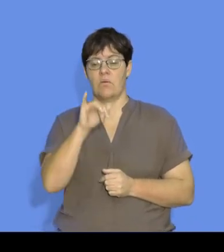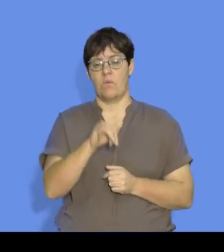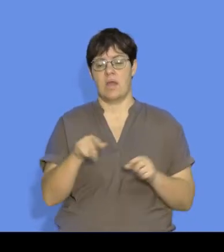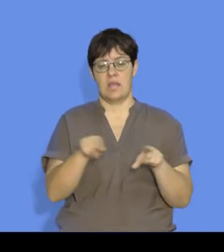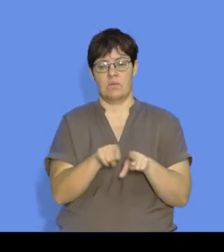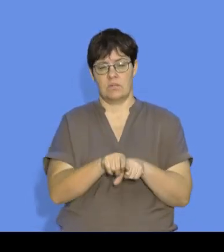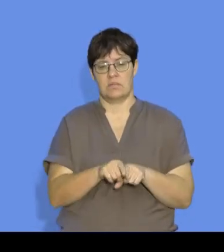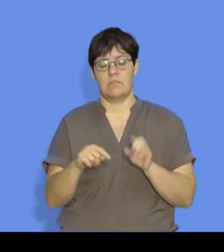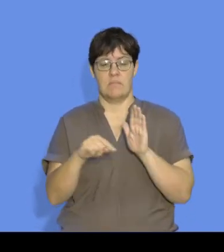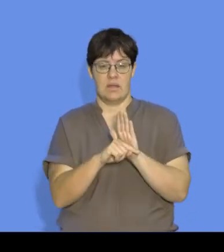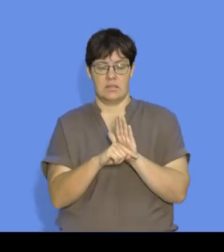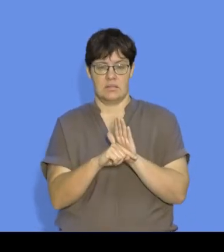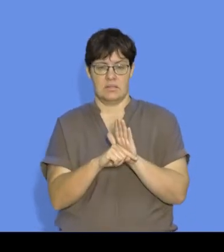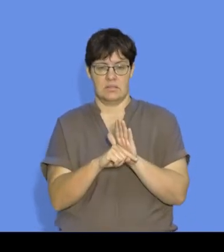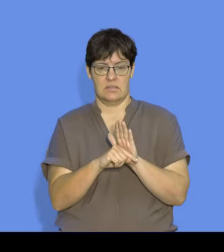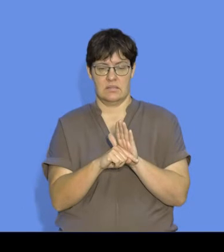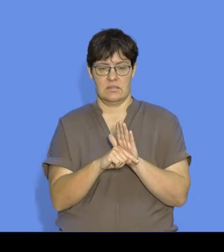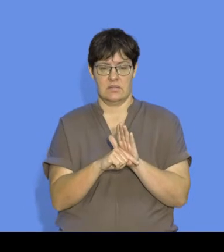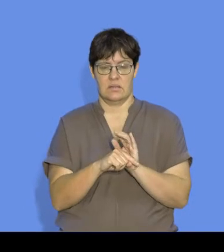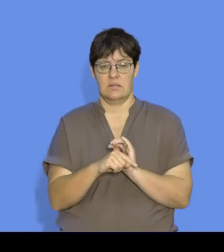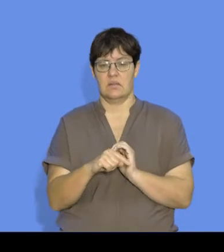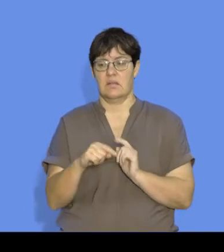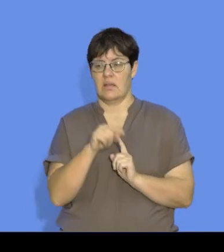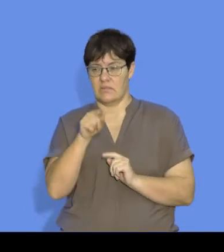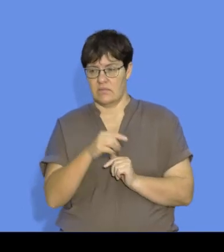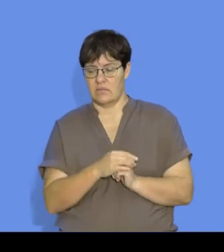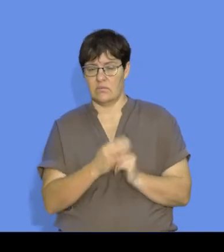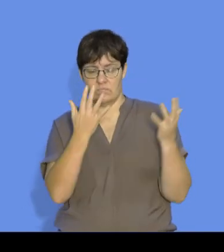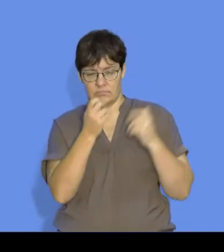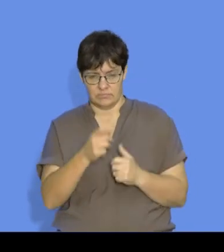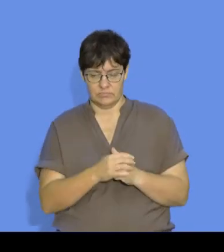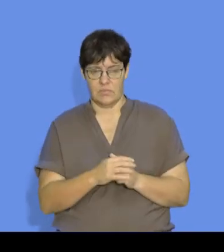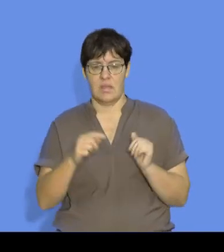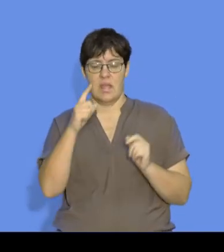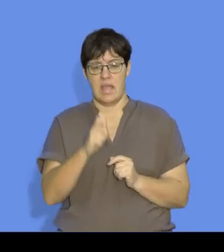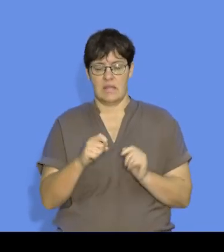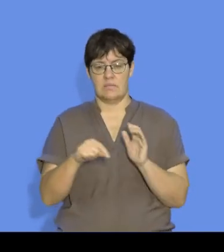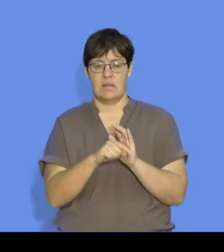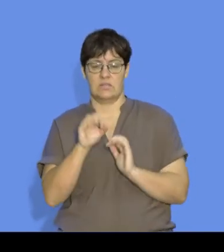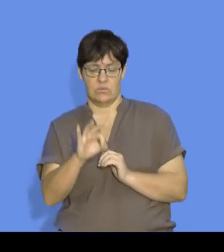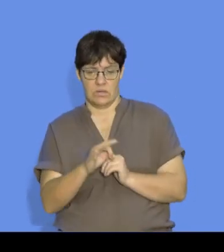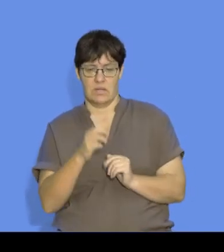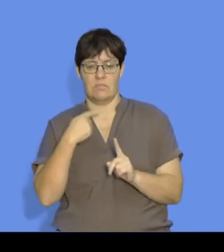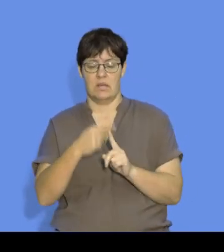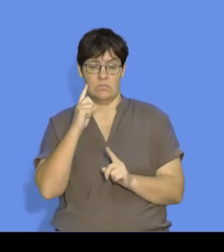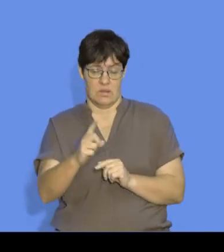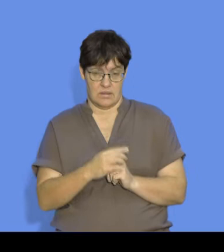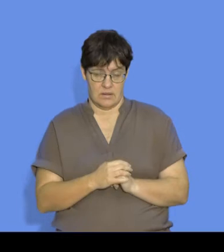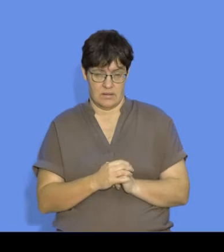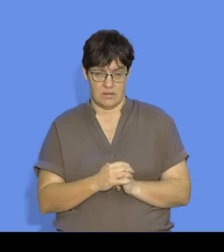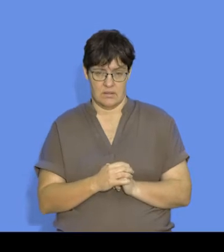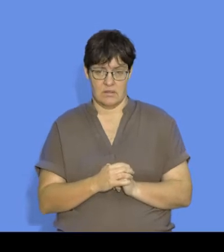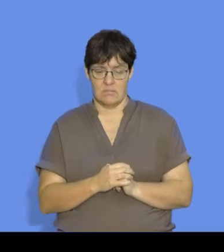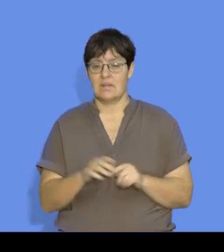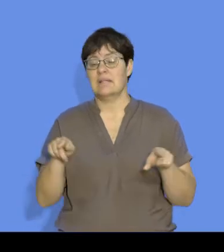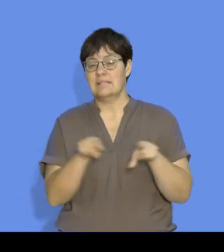equals to minus negative there, just to work it out, x minus 3 plus 1,